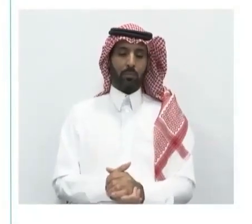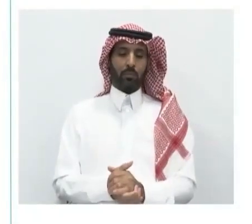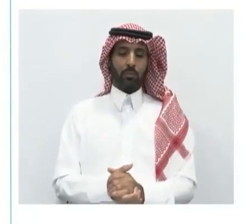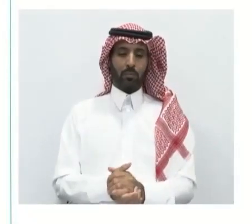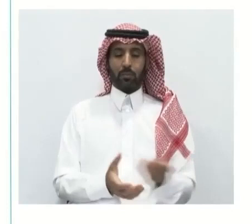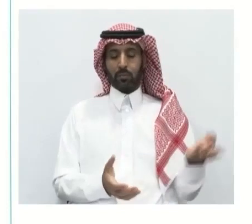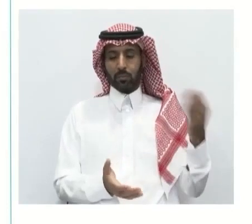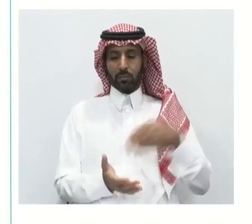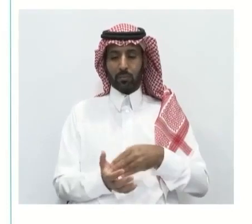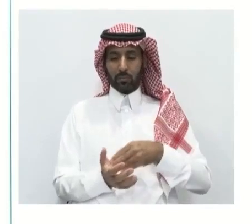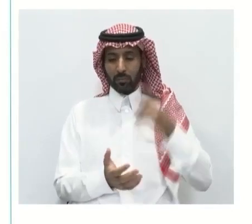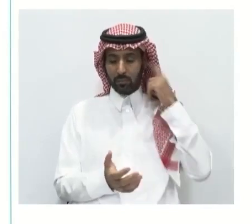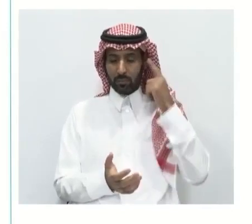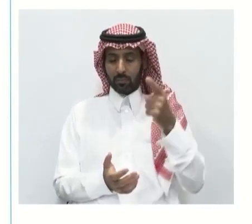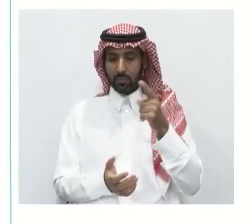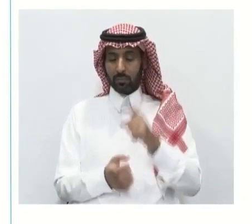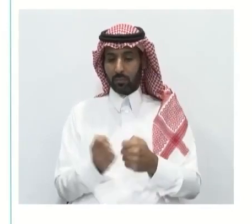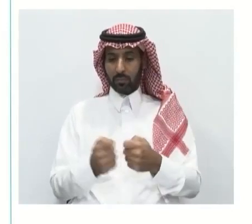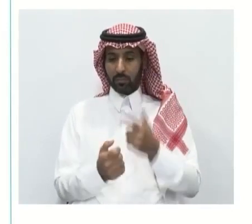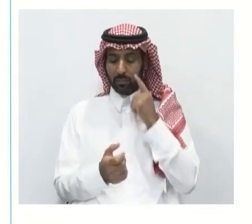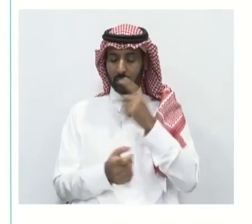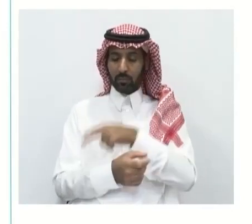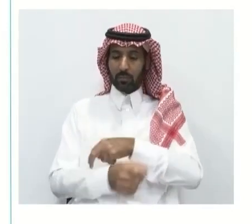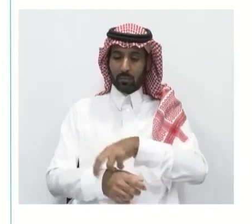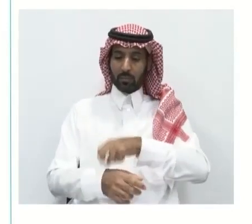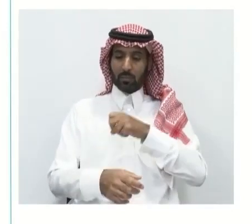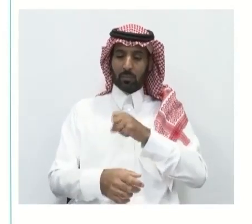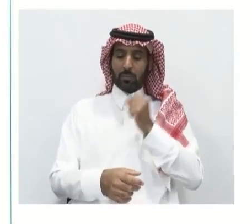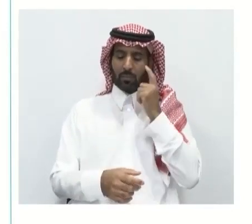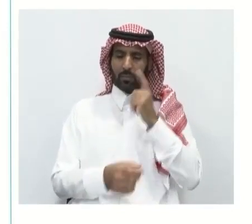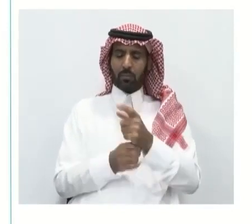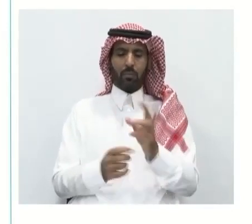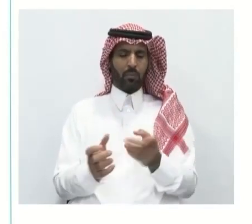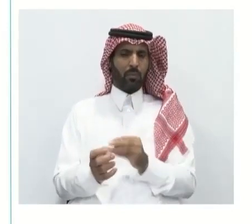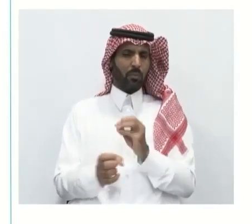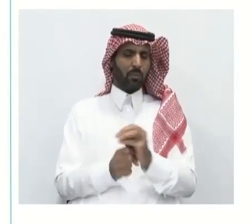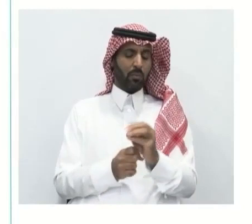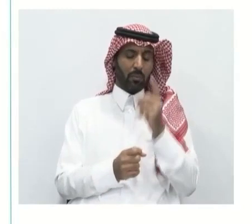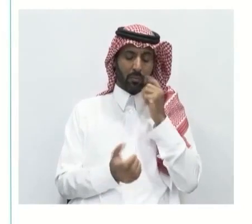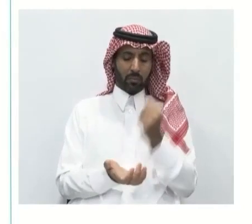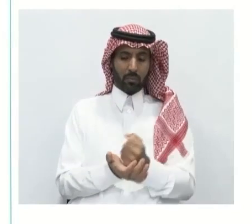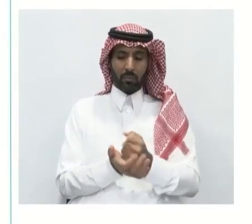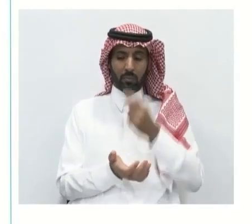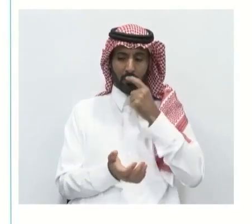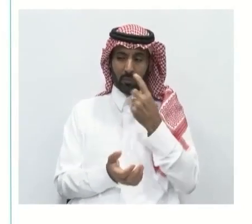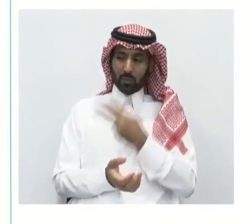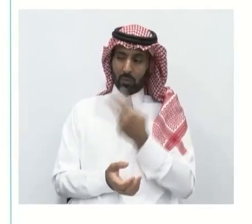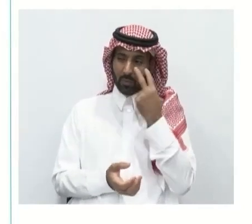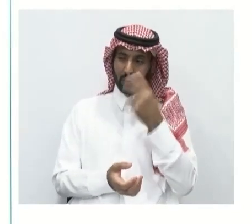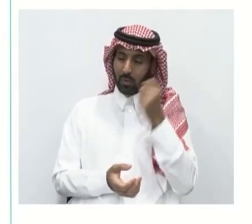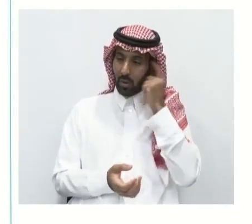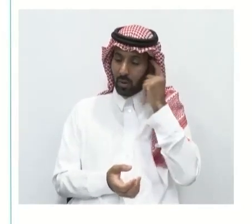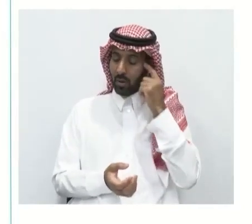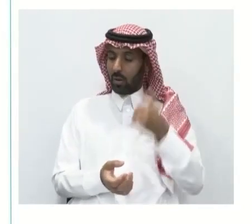listen again. The case of the stolen jewels. Detective Combs was at the coffee shop around the corner when he learned